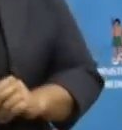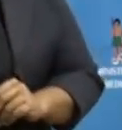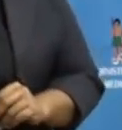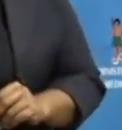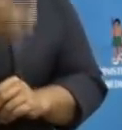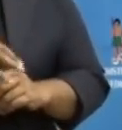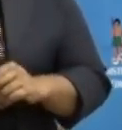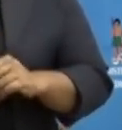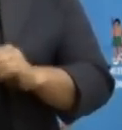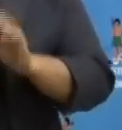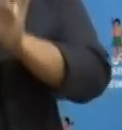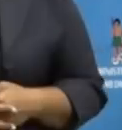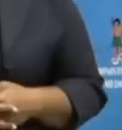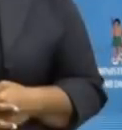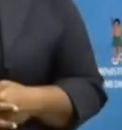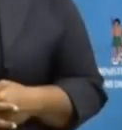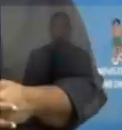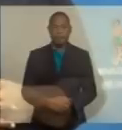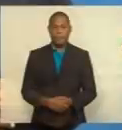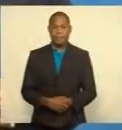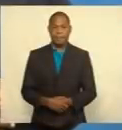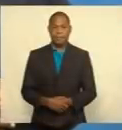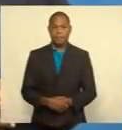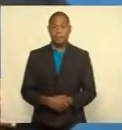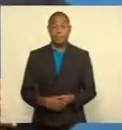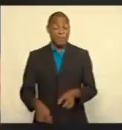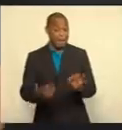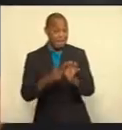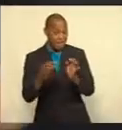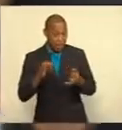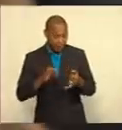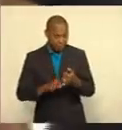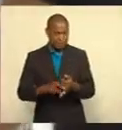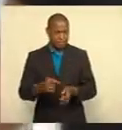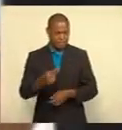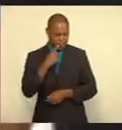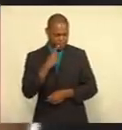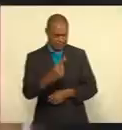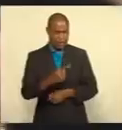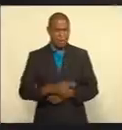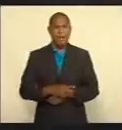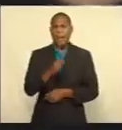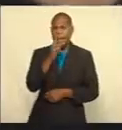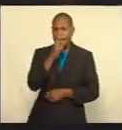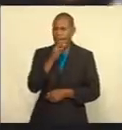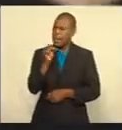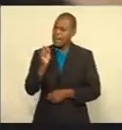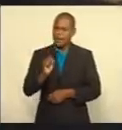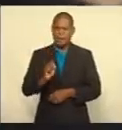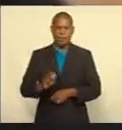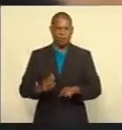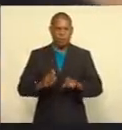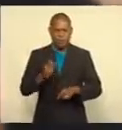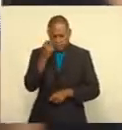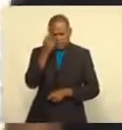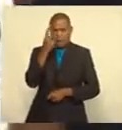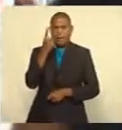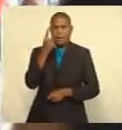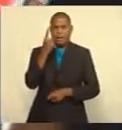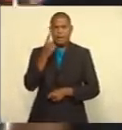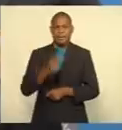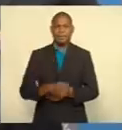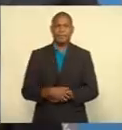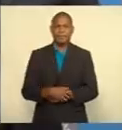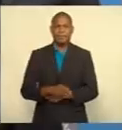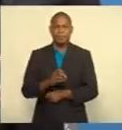to Rakaraka Hospital. Permanent Secretary for Health Dr. James Fong says Fijians need to remain alert. We need to recommit ourselves to